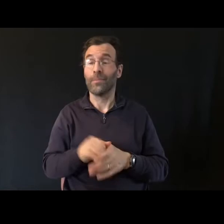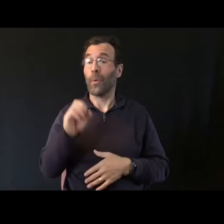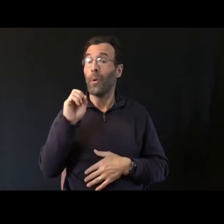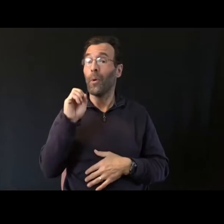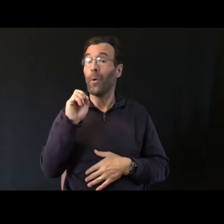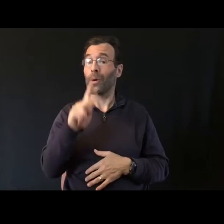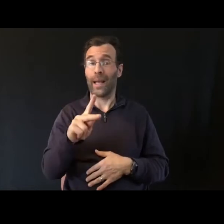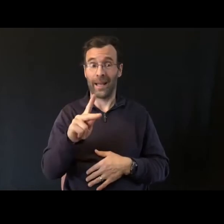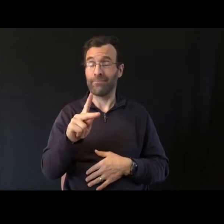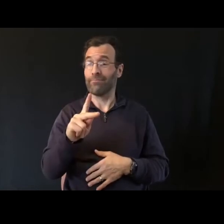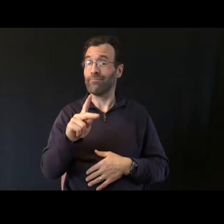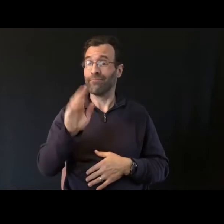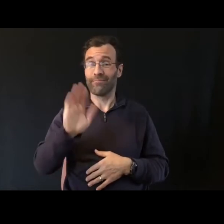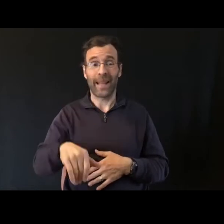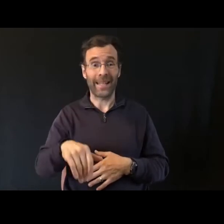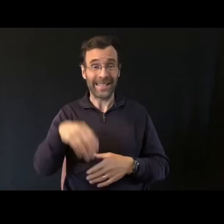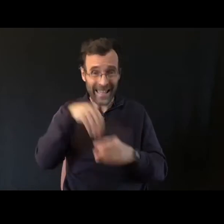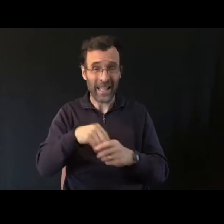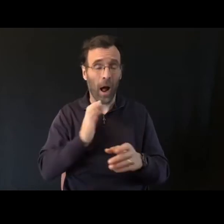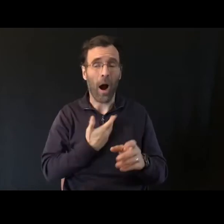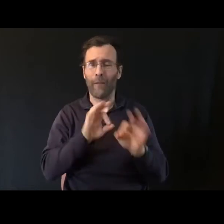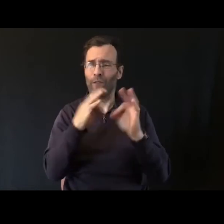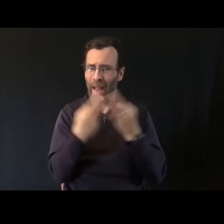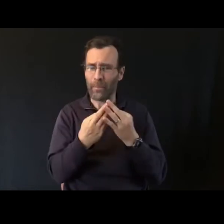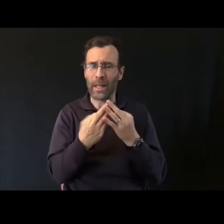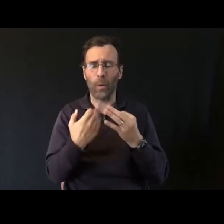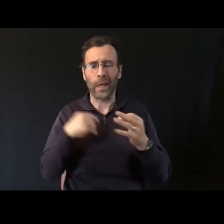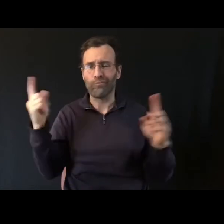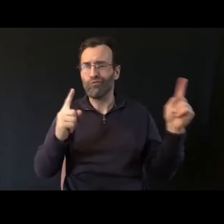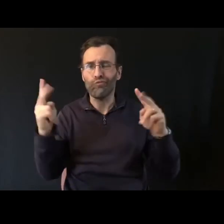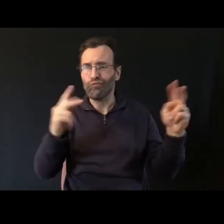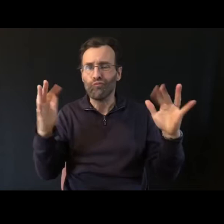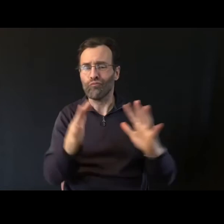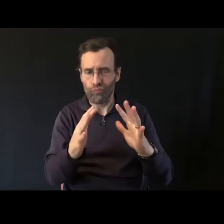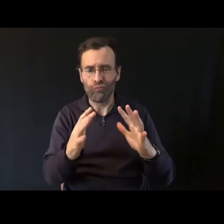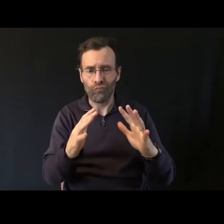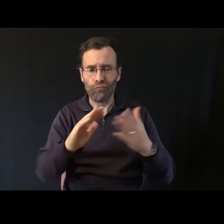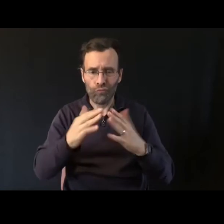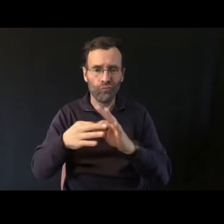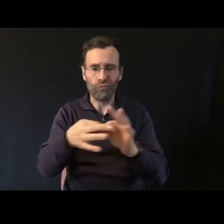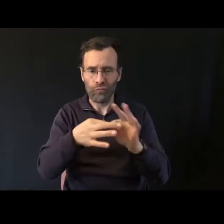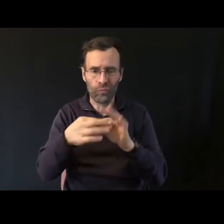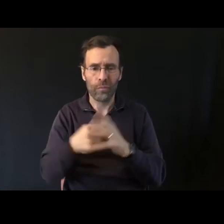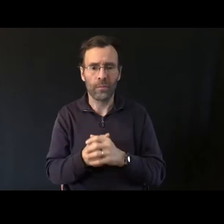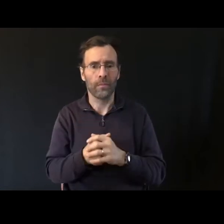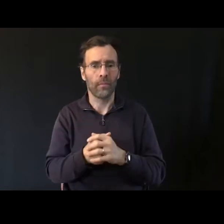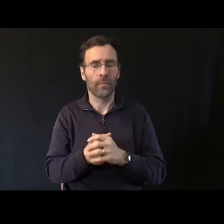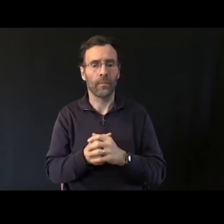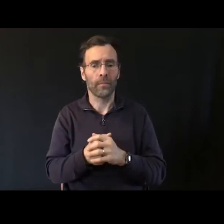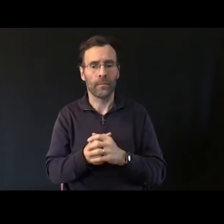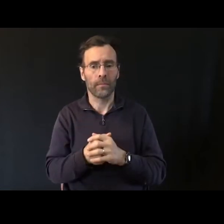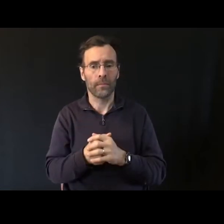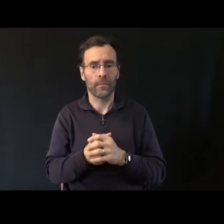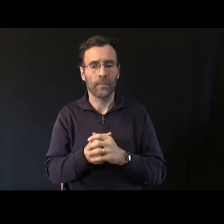have within our family, you know. And one thing though is like